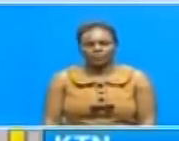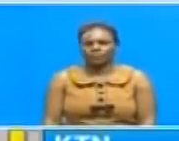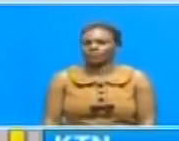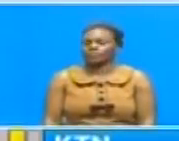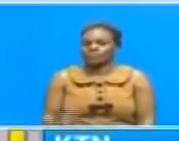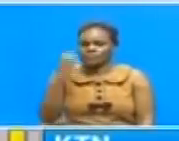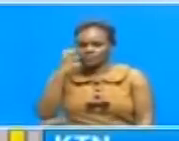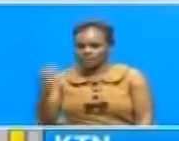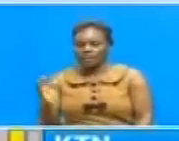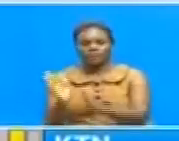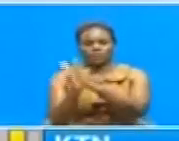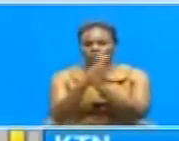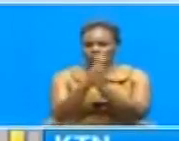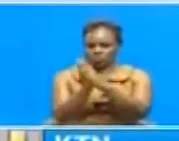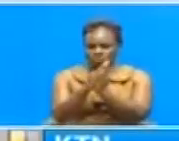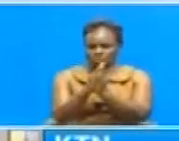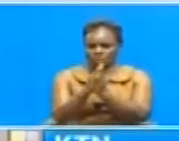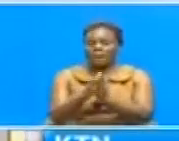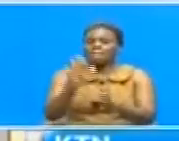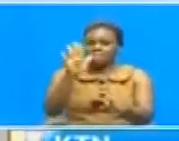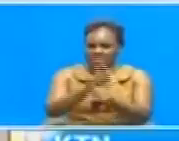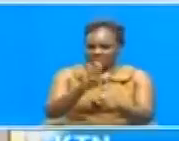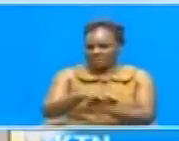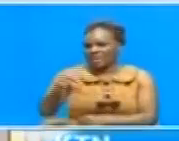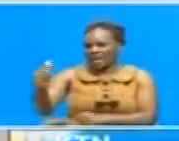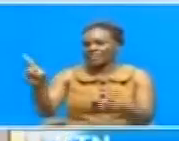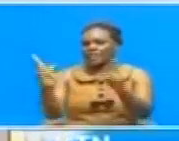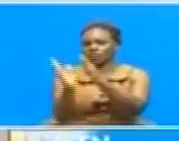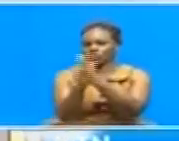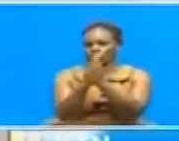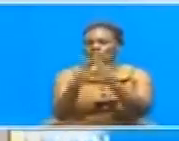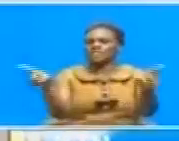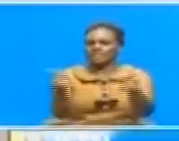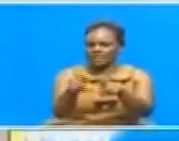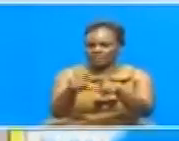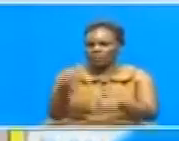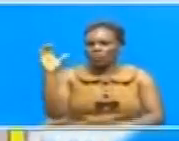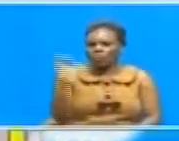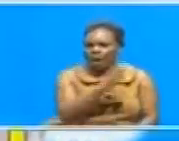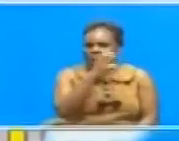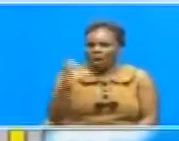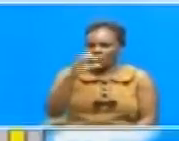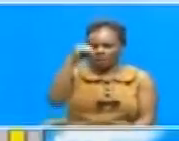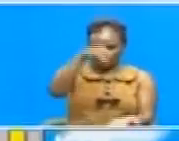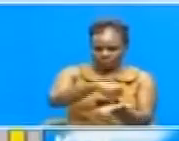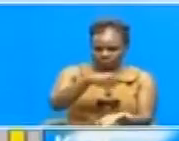Such a sad story, and unfortunately it's one of many that we're hearing that have alcohol involved in some way. We